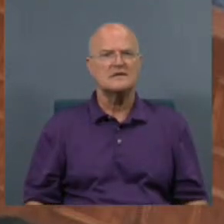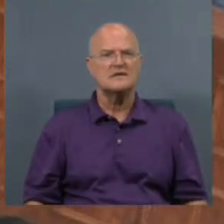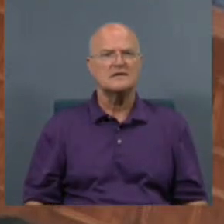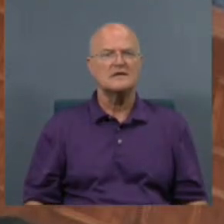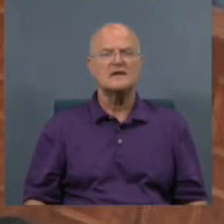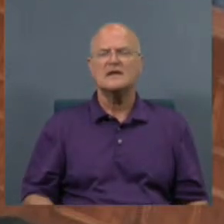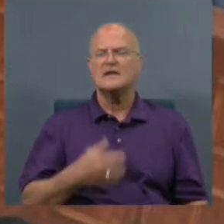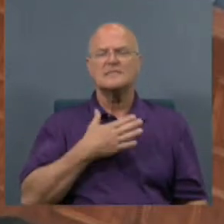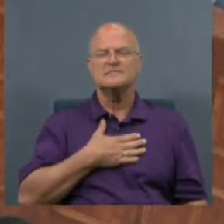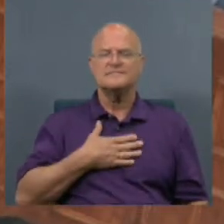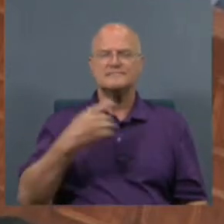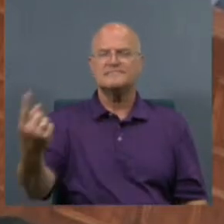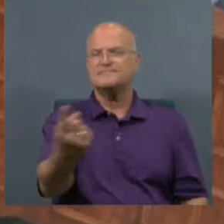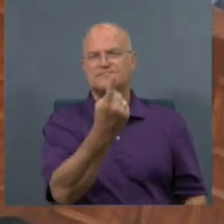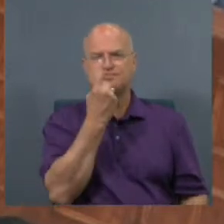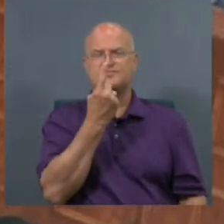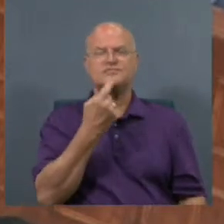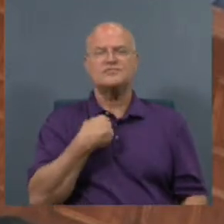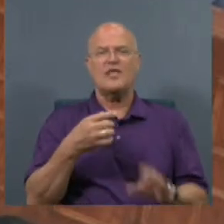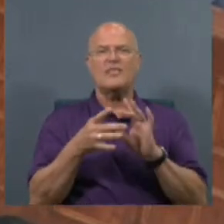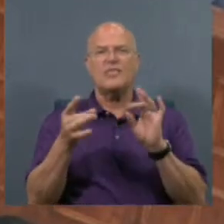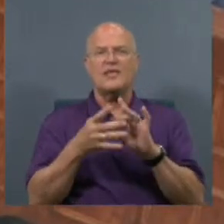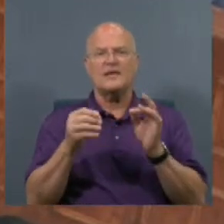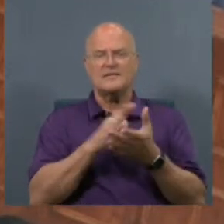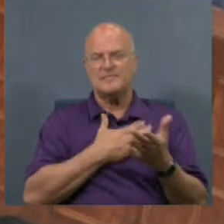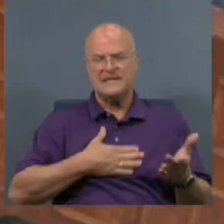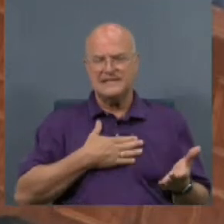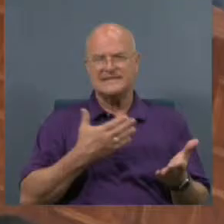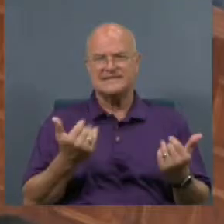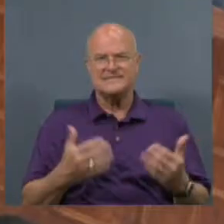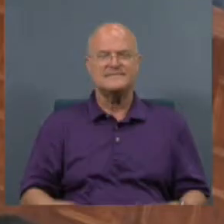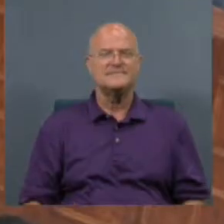I guess, can you come say this to the podium so we can have it on the record, please?